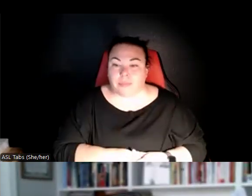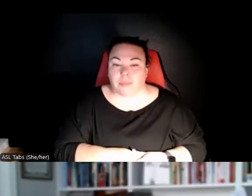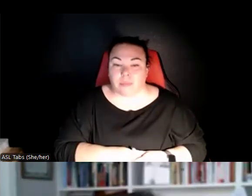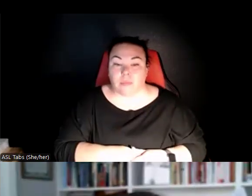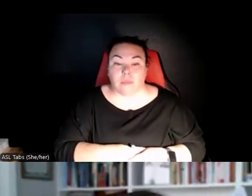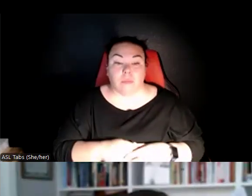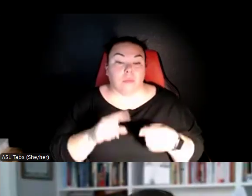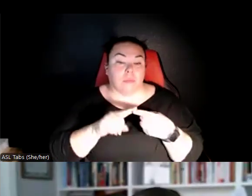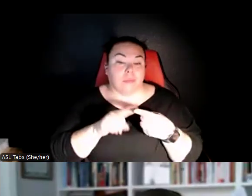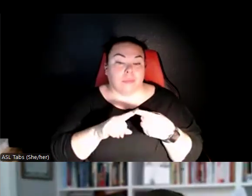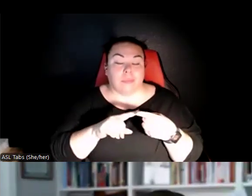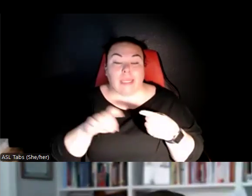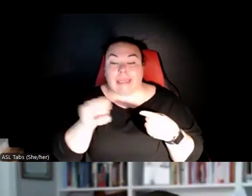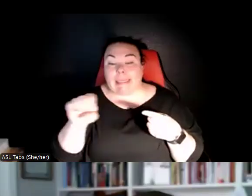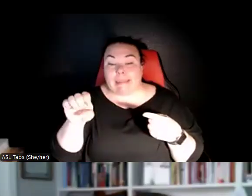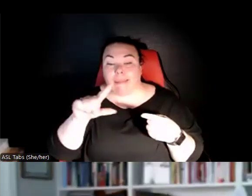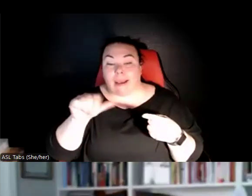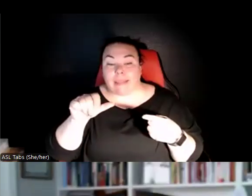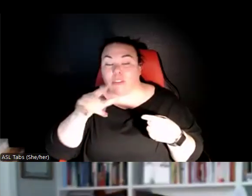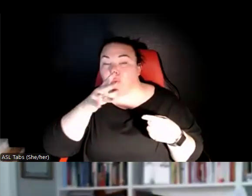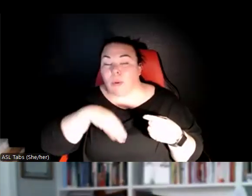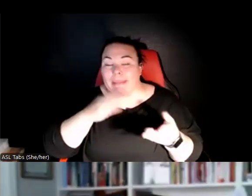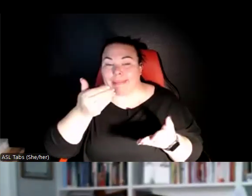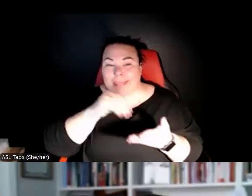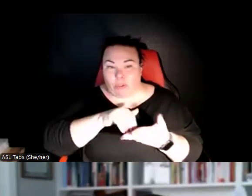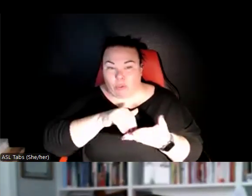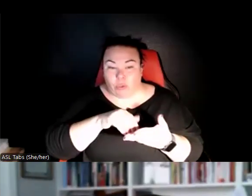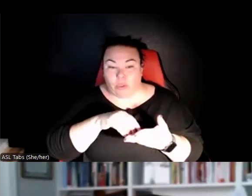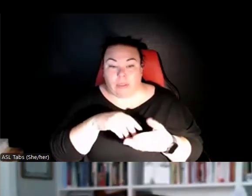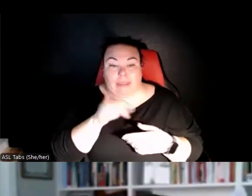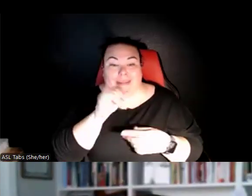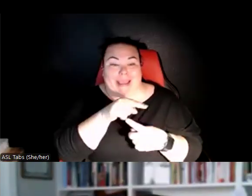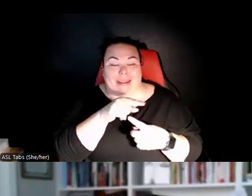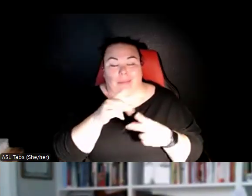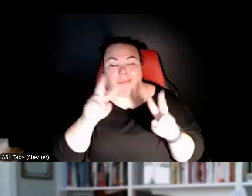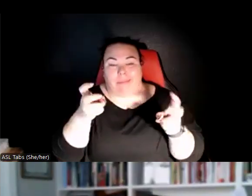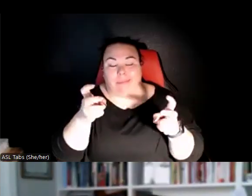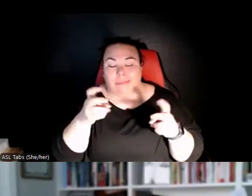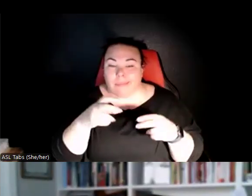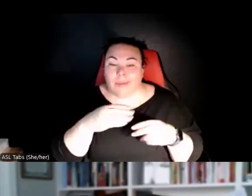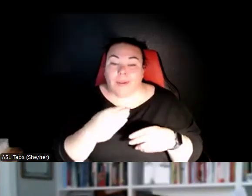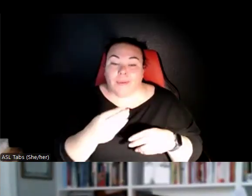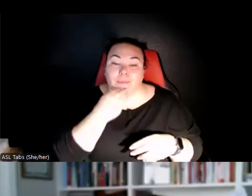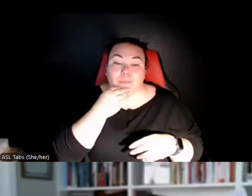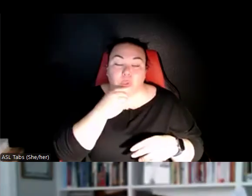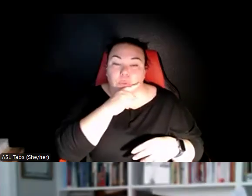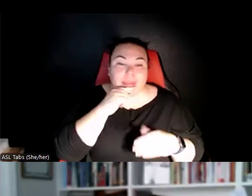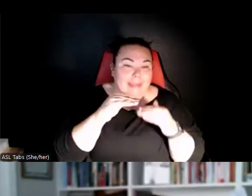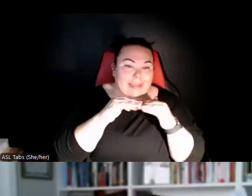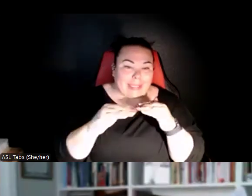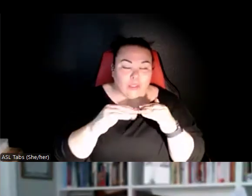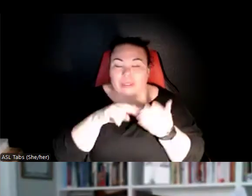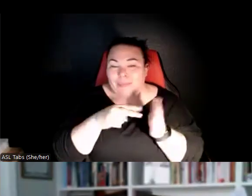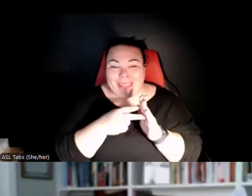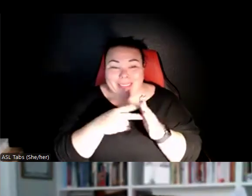Angeles Women's Center is part of what we would refer to as a food desert. There isn't a lot of healthy food options in our